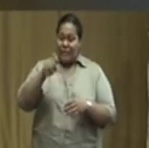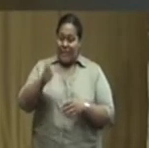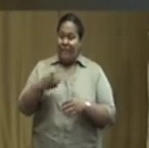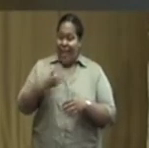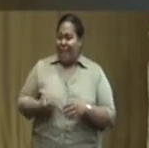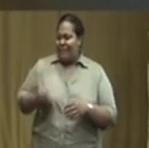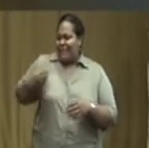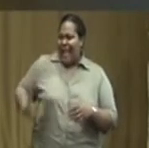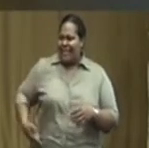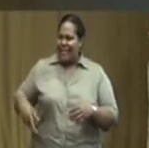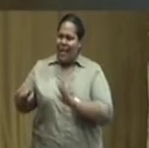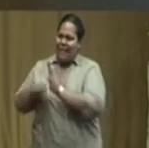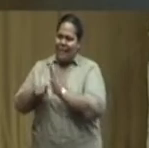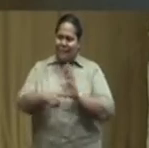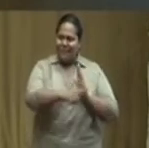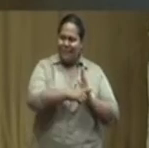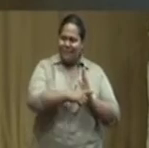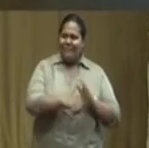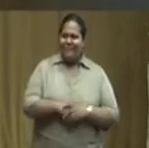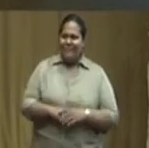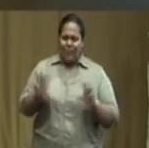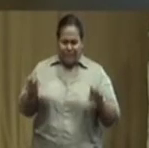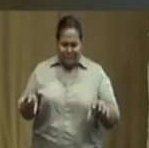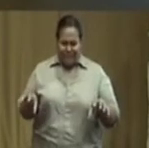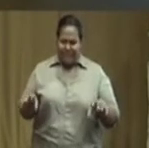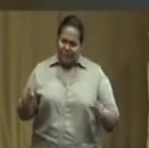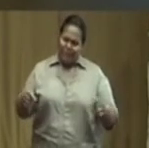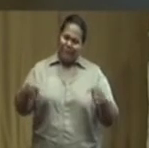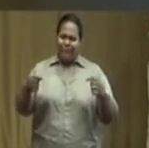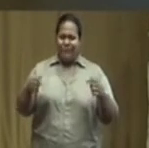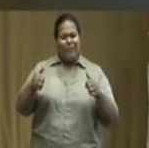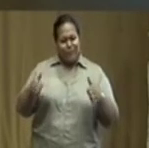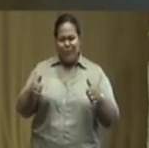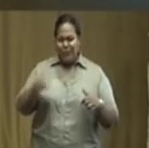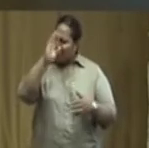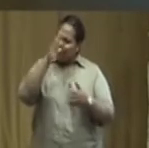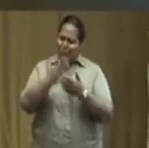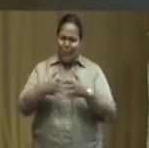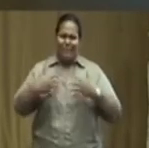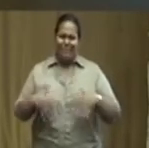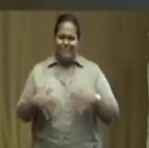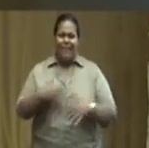much they've gone up by, because I don't want to make it sound like I'm blowing my own trumpet, but they've gone up anyway. They've gone up considerably.